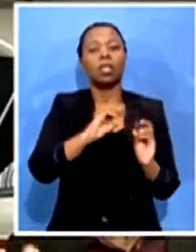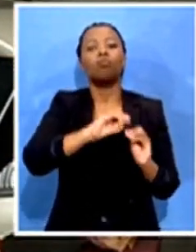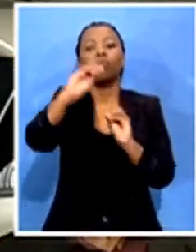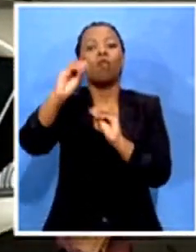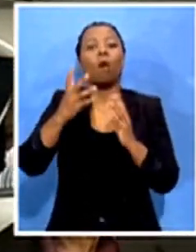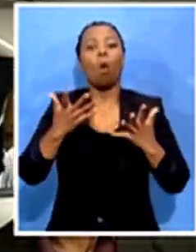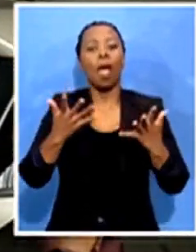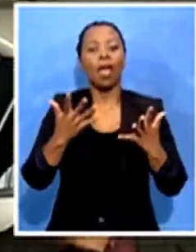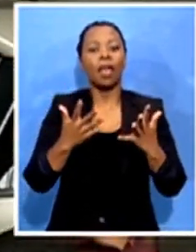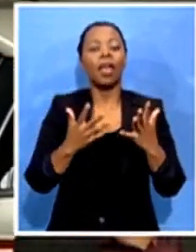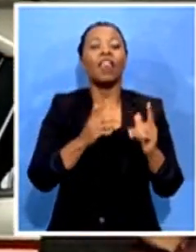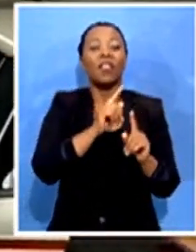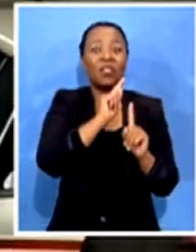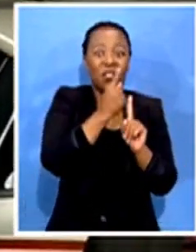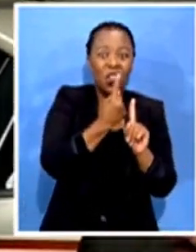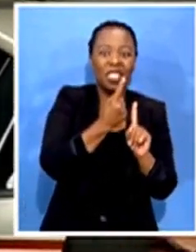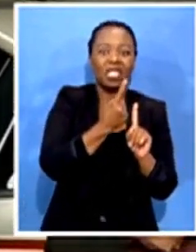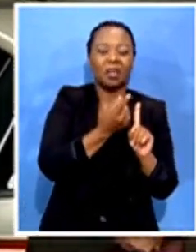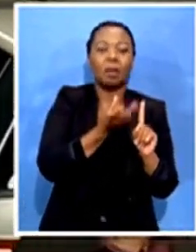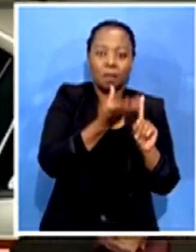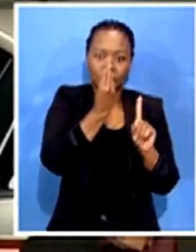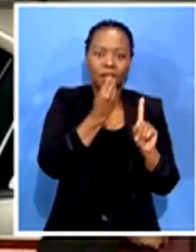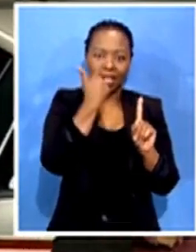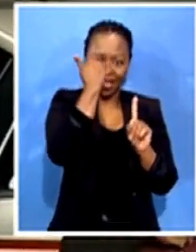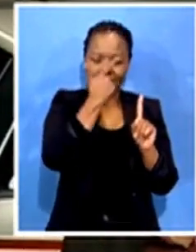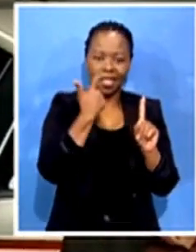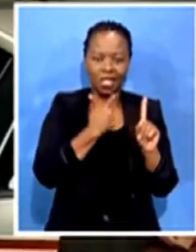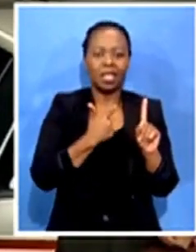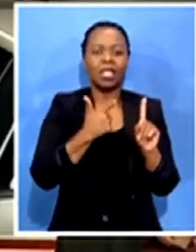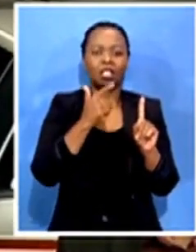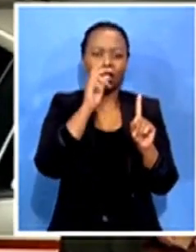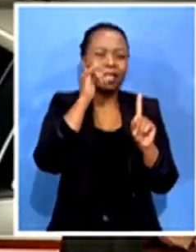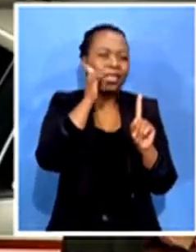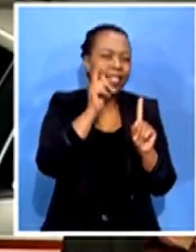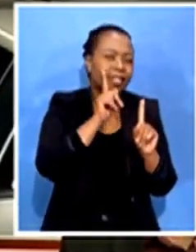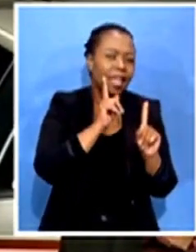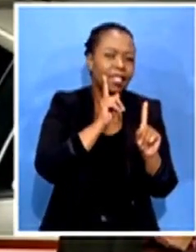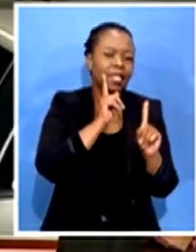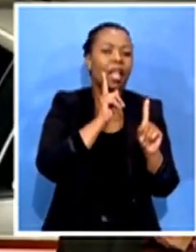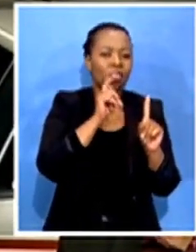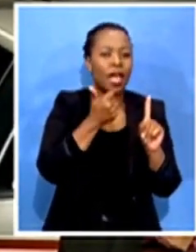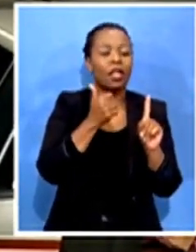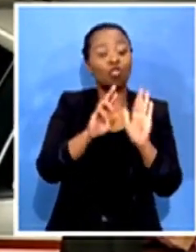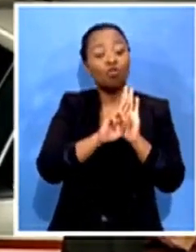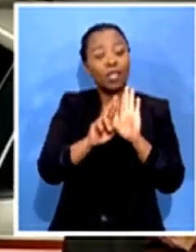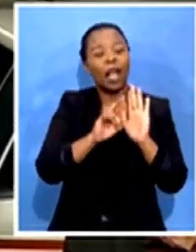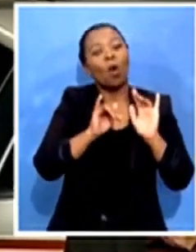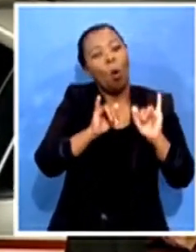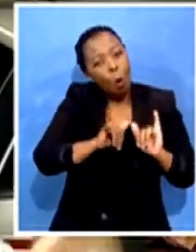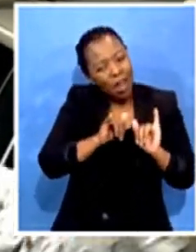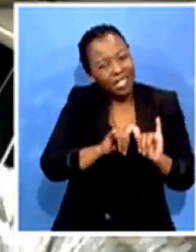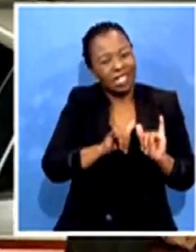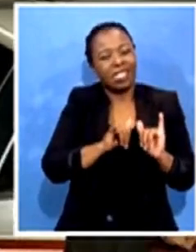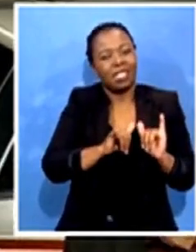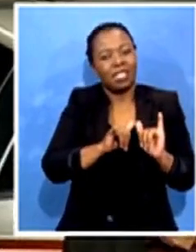they get tested here and they have to wait to await their results, including decisions by the doctors